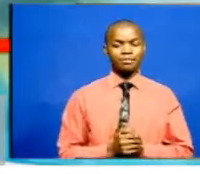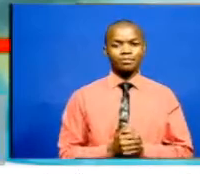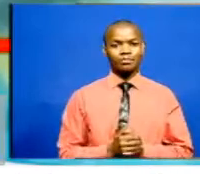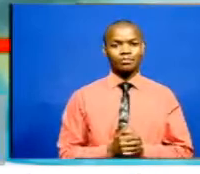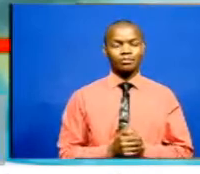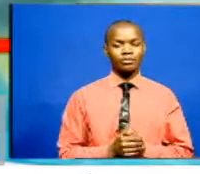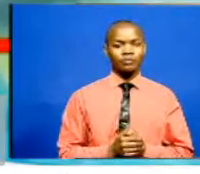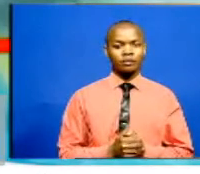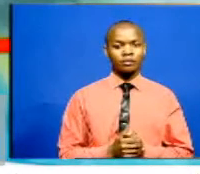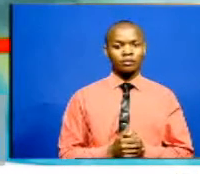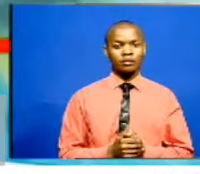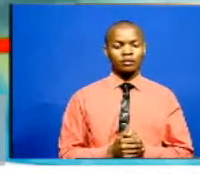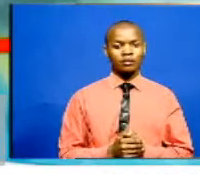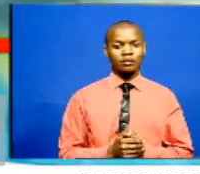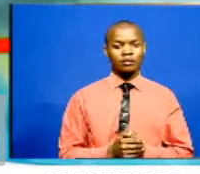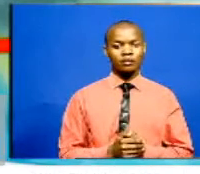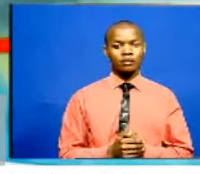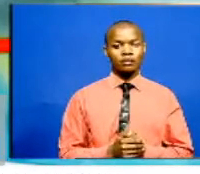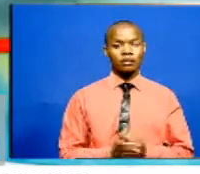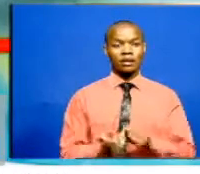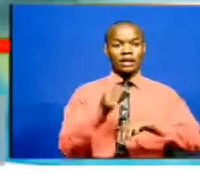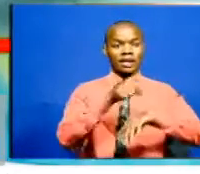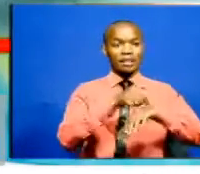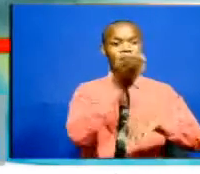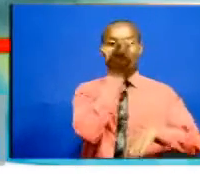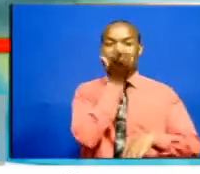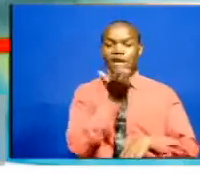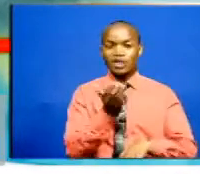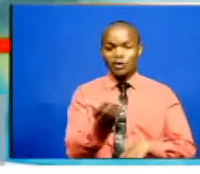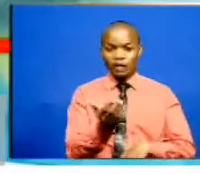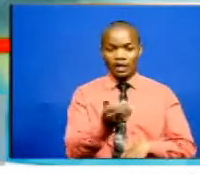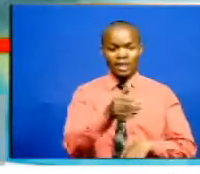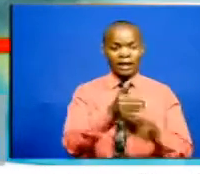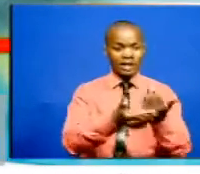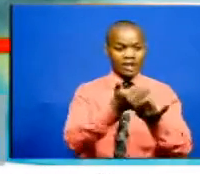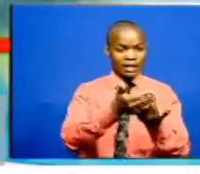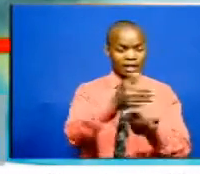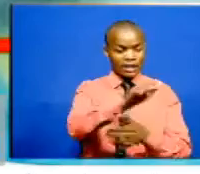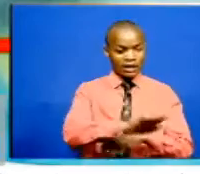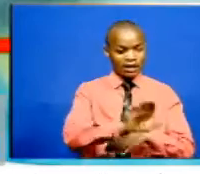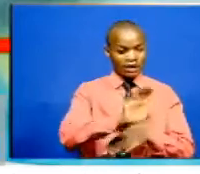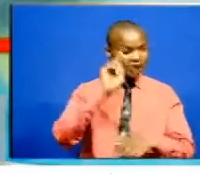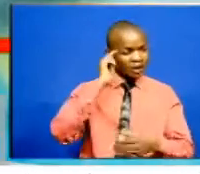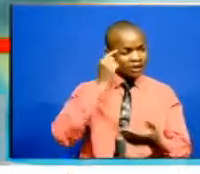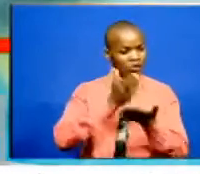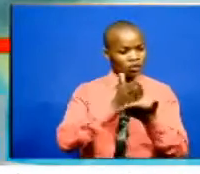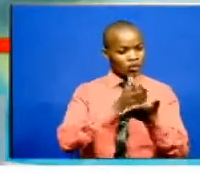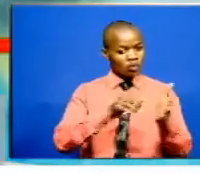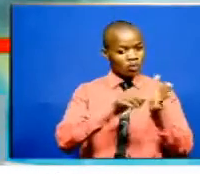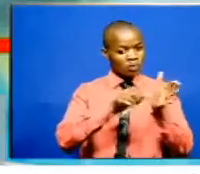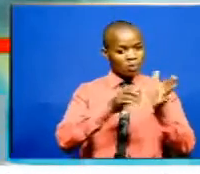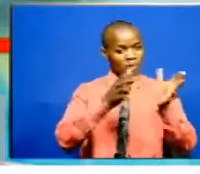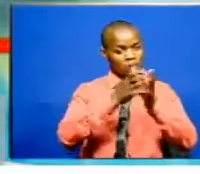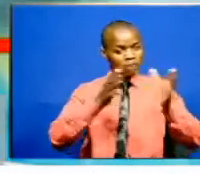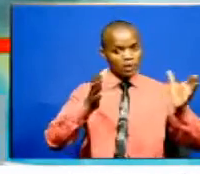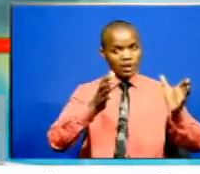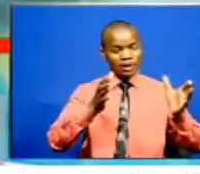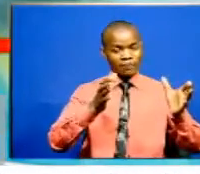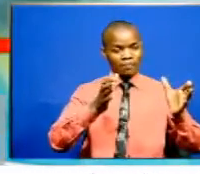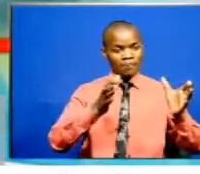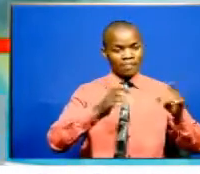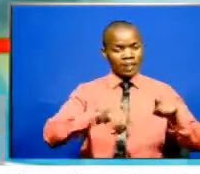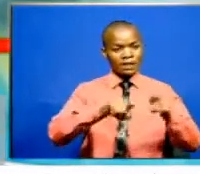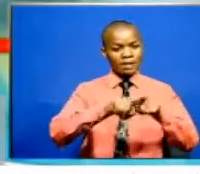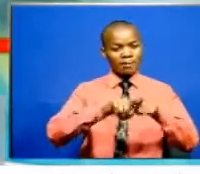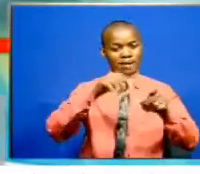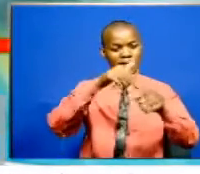Ignoring environmental conservation, could it be catastrophic at a later date, and especially wording of investors